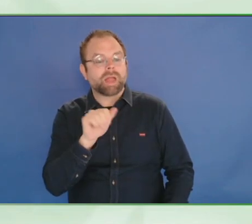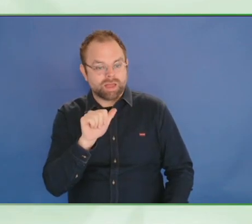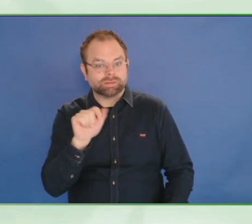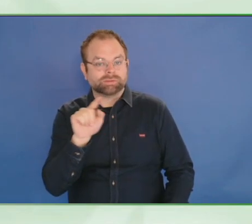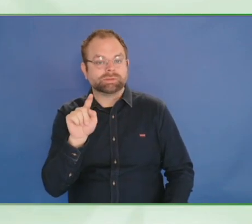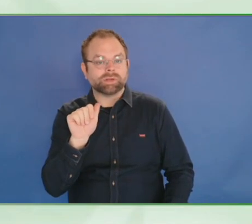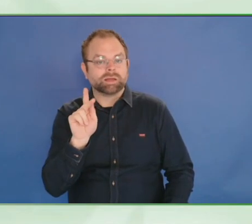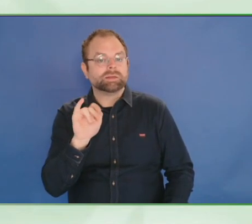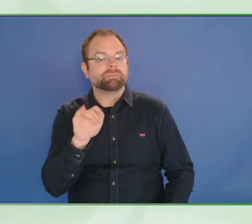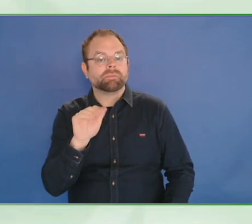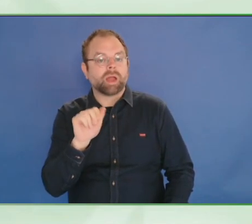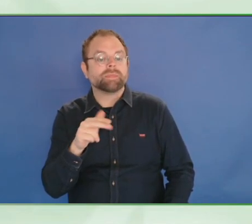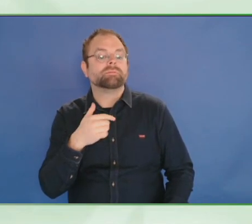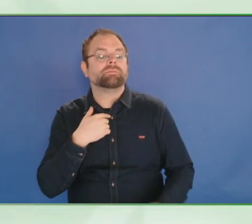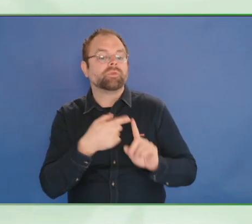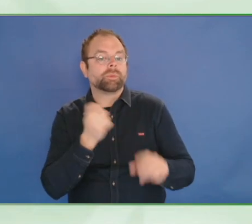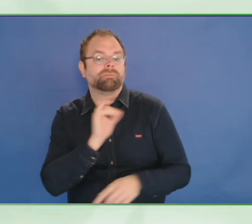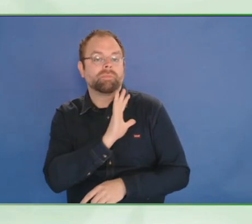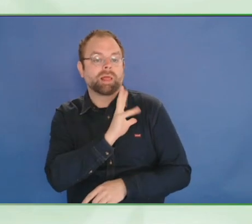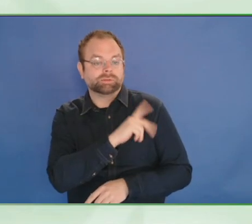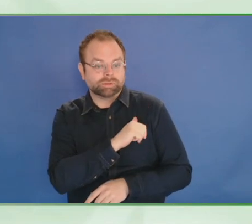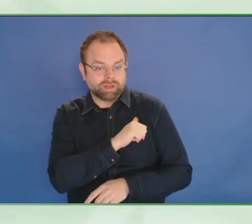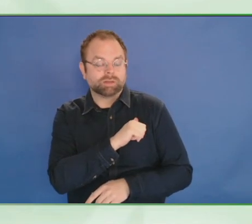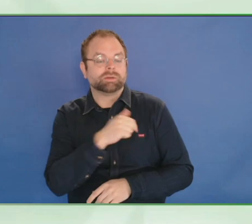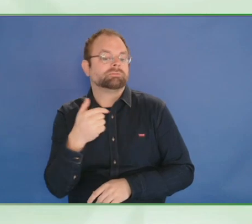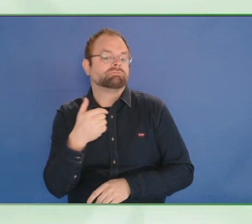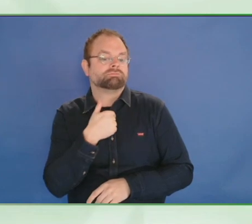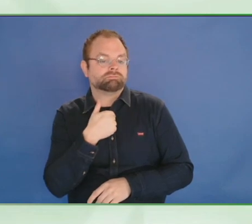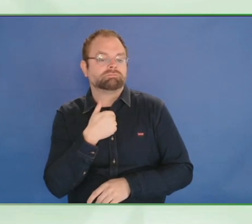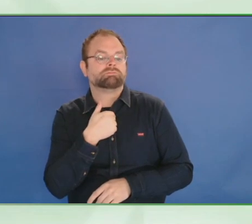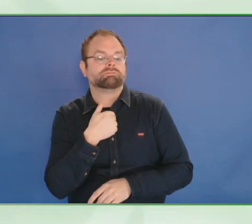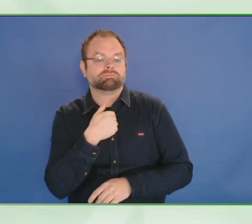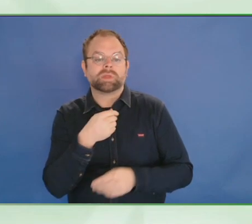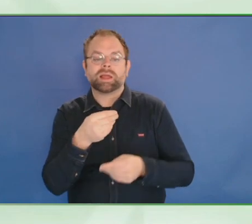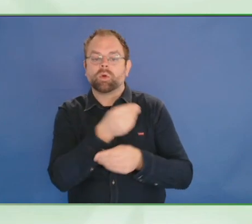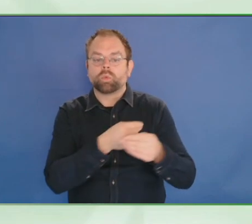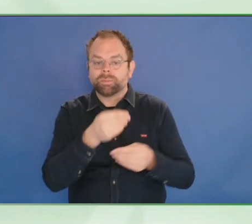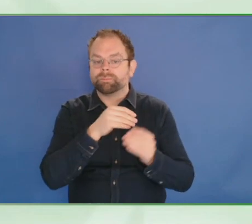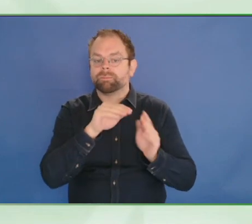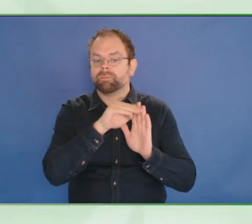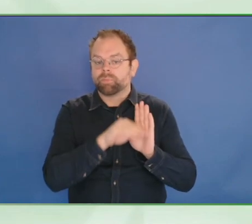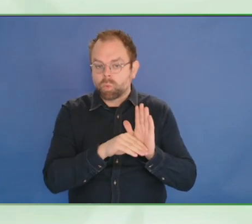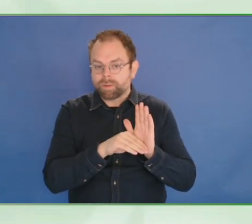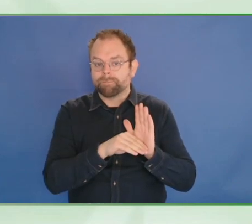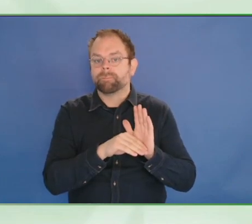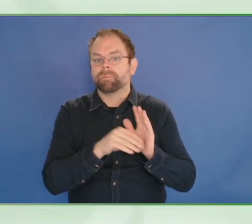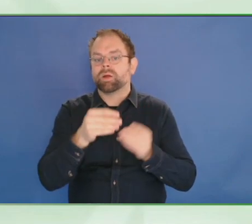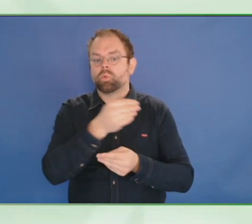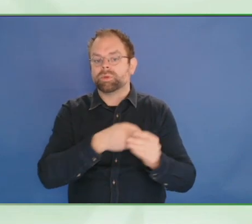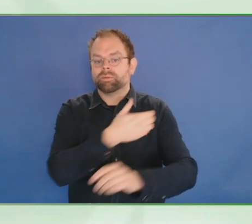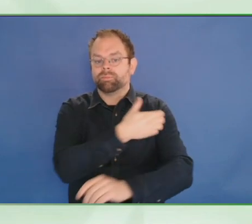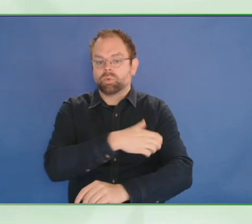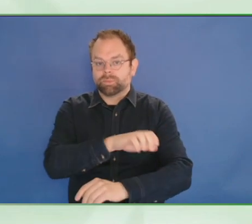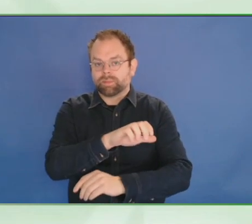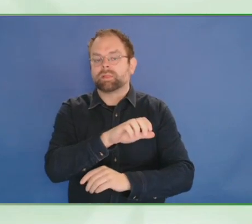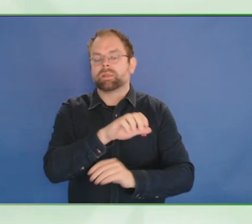Empowerment Program Officer at QADER. Today, I'm wearing a dark blue suit with a white